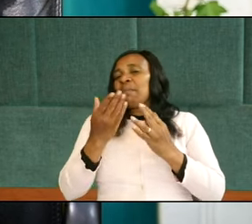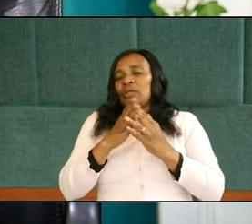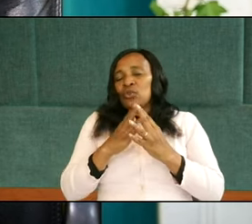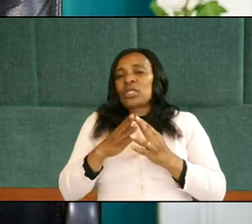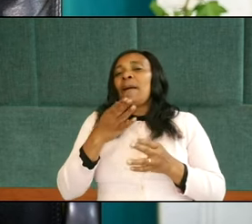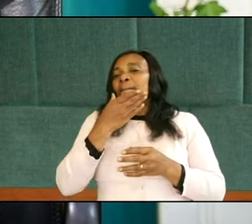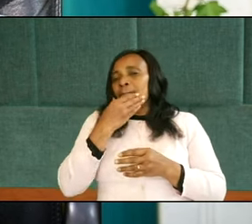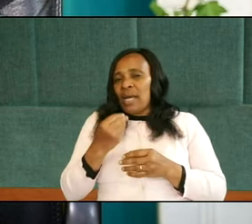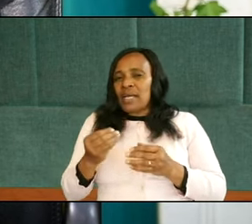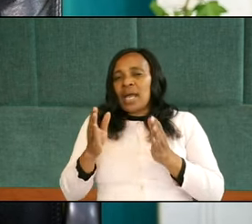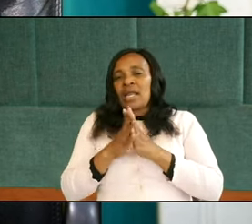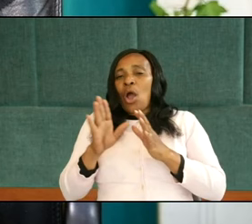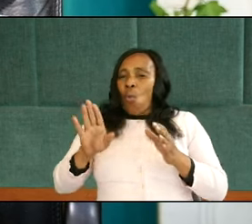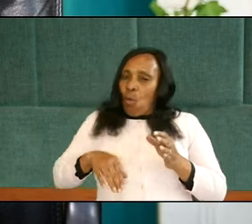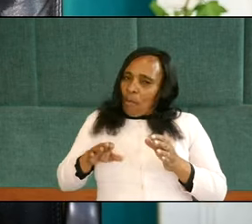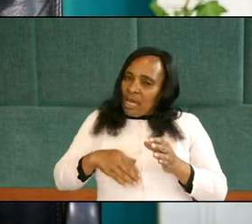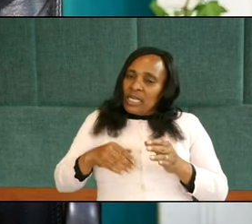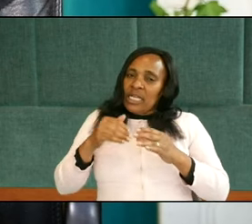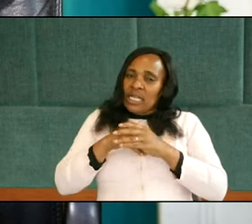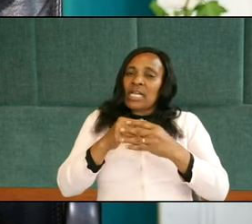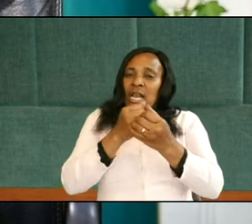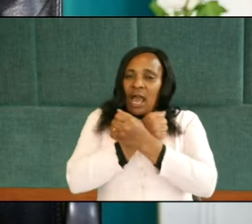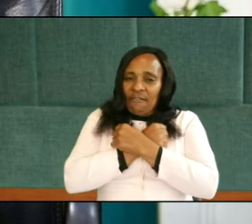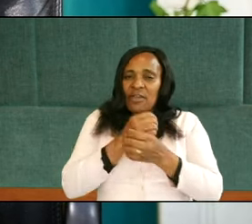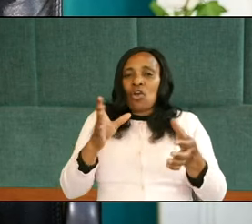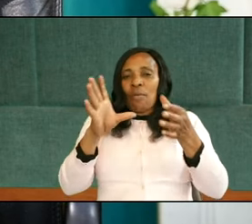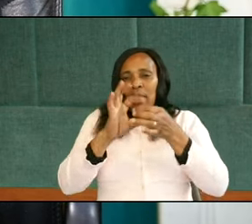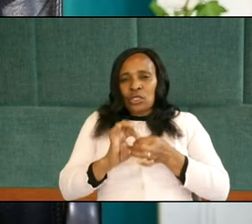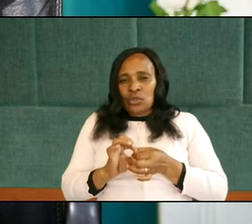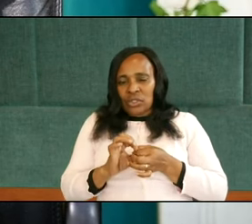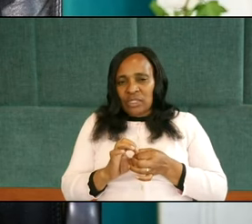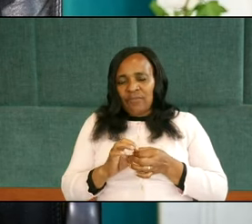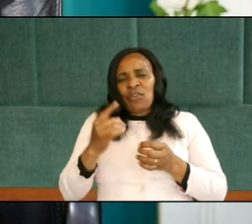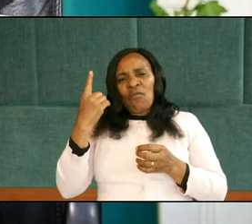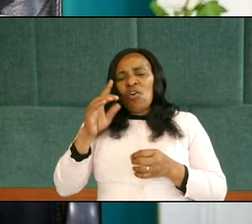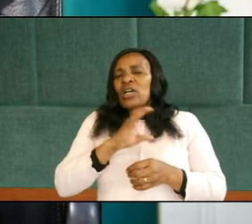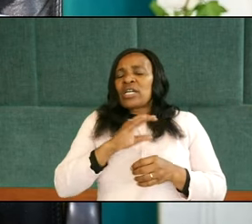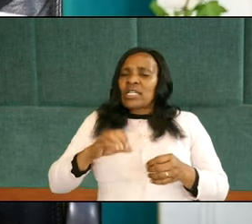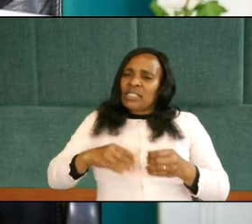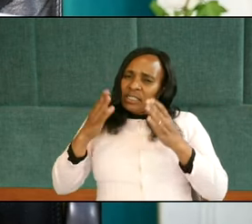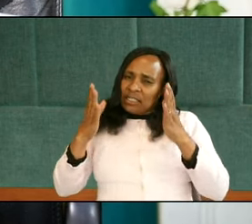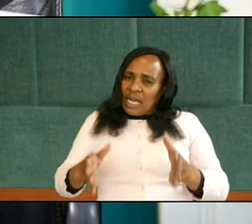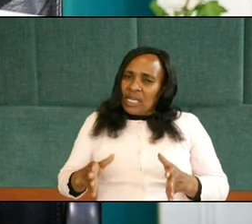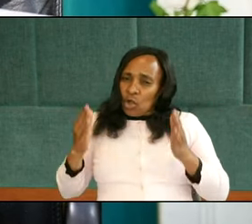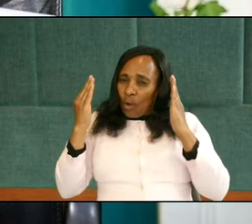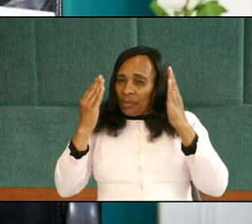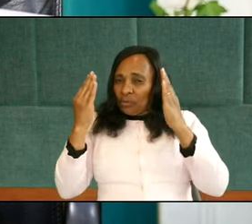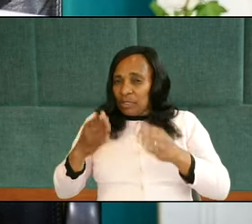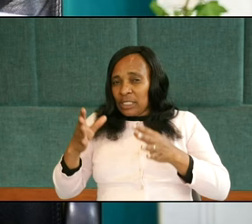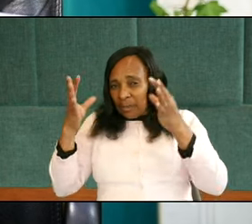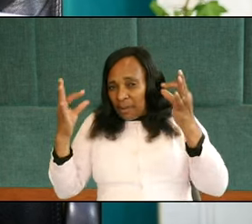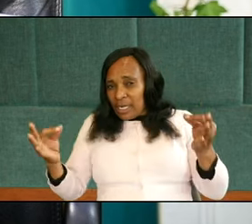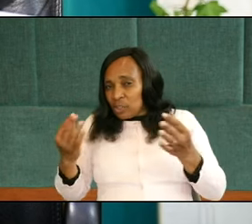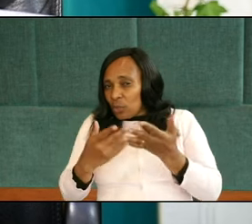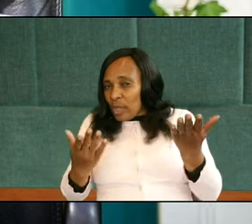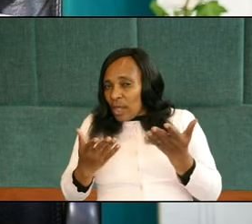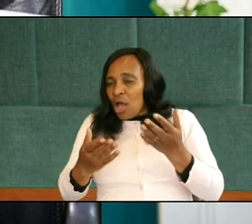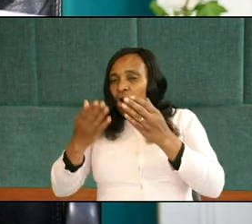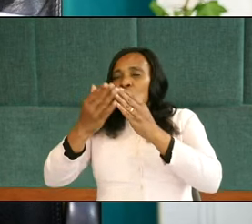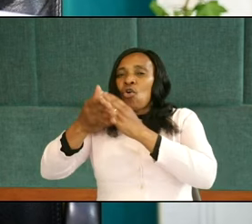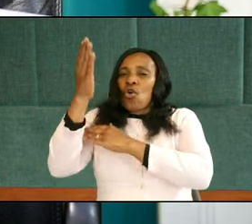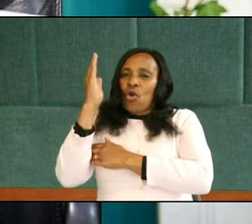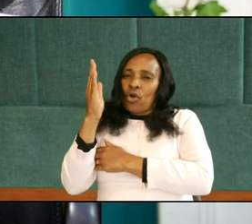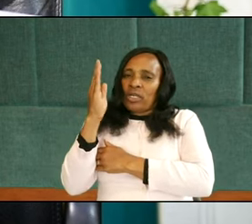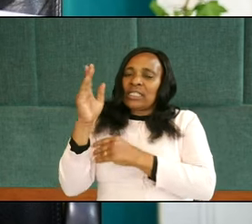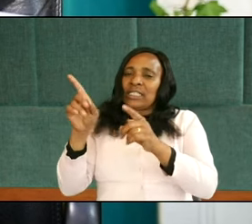a man and a woman in loving companionship. For the Christian, a marriage commitment is to God as well